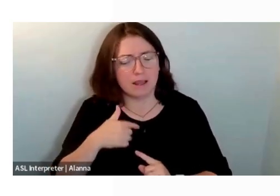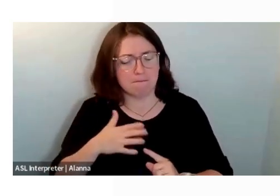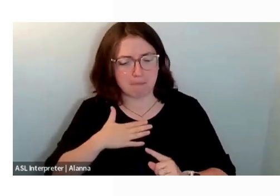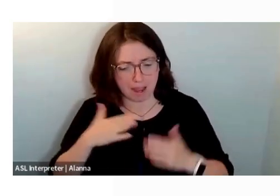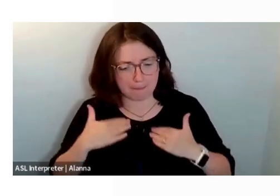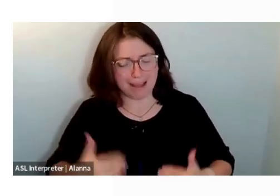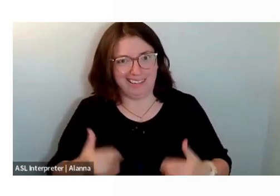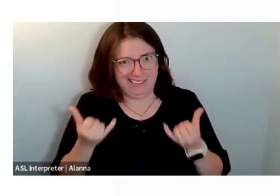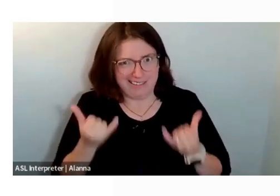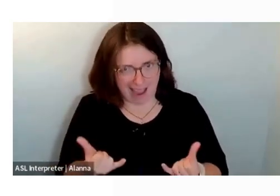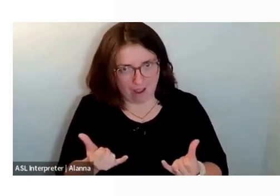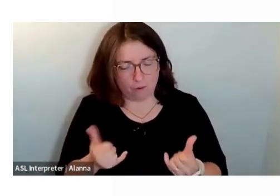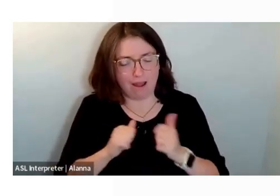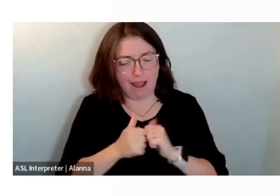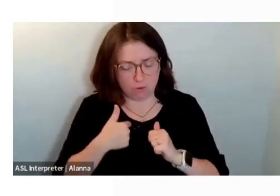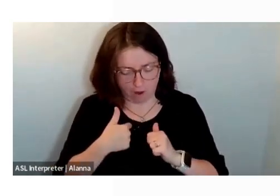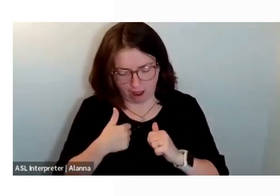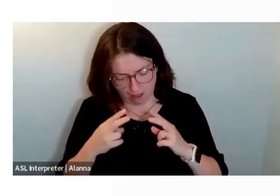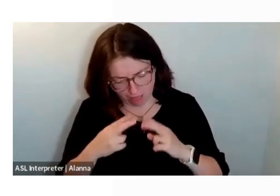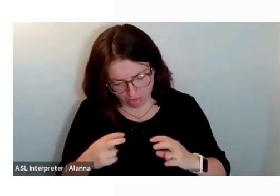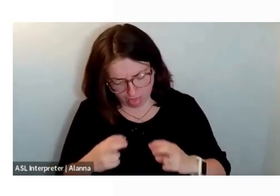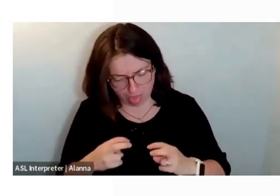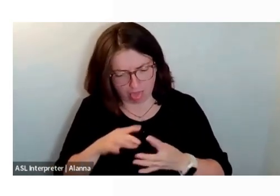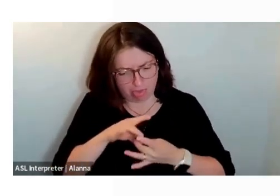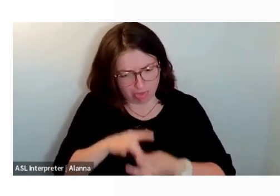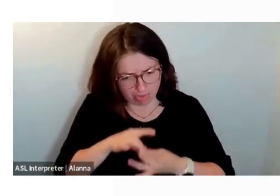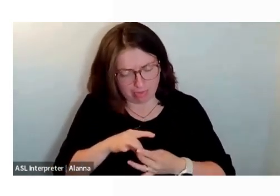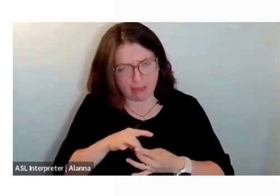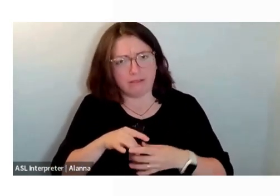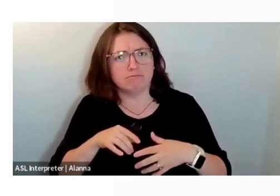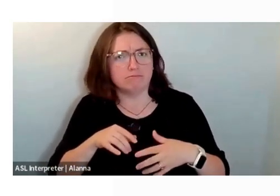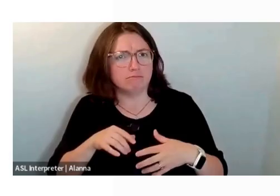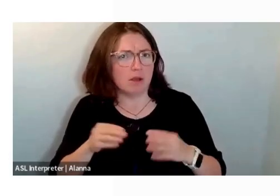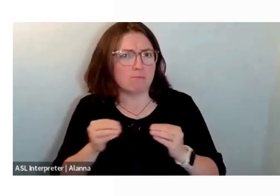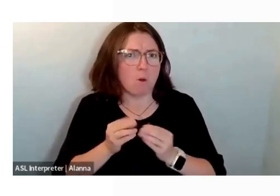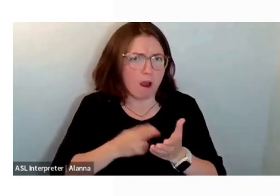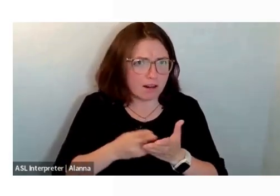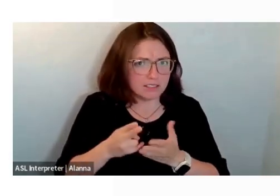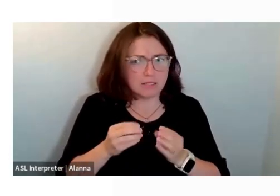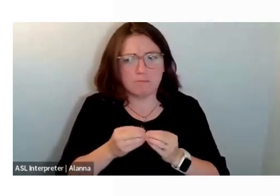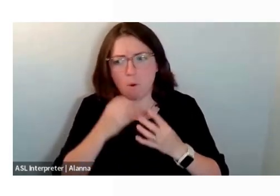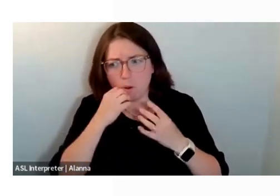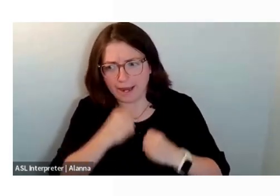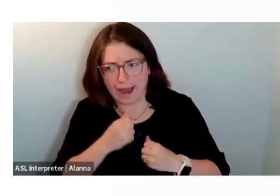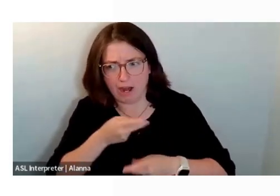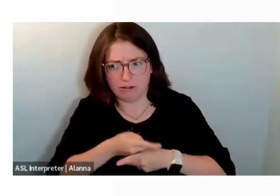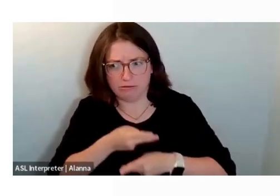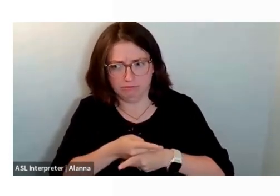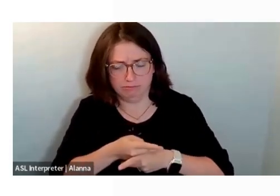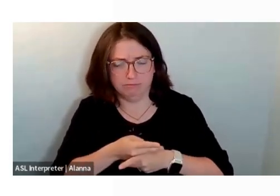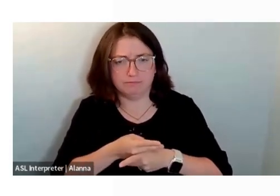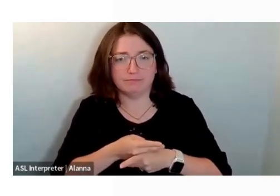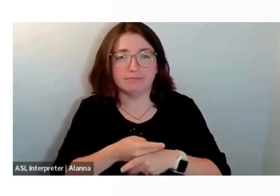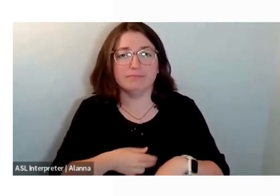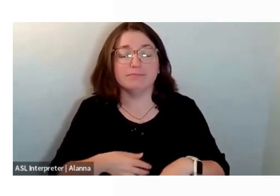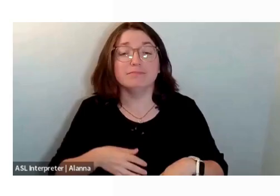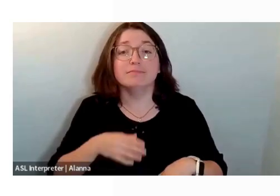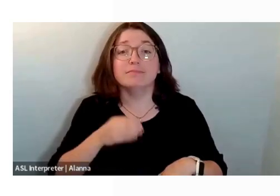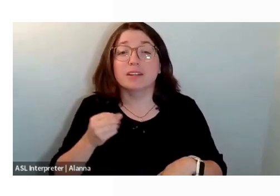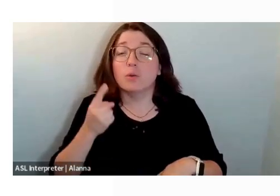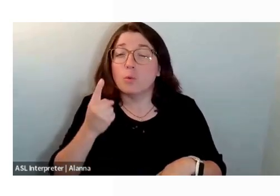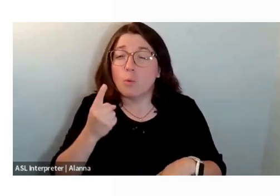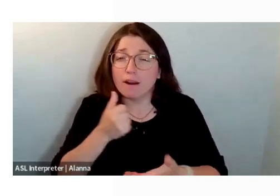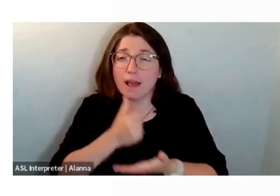with more kindness, more honesty, and more care? And one very helpful thing about this concept of